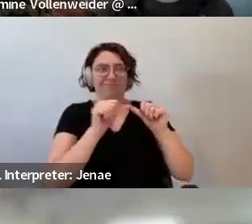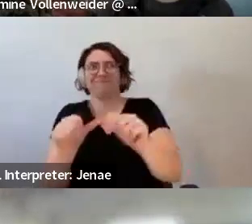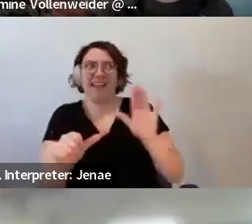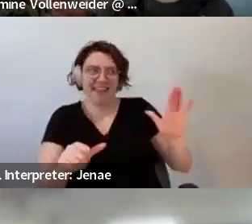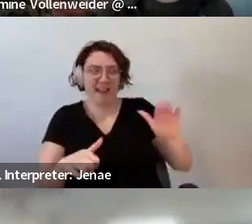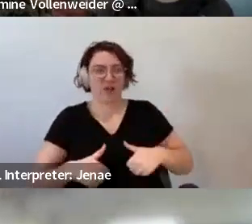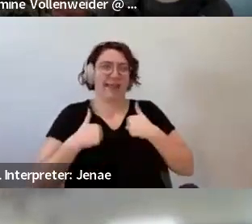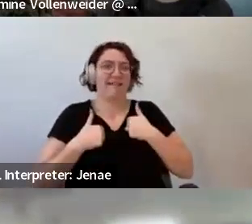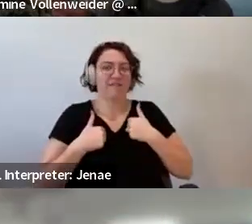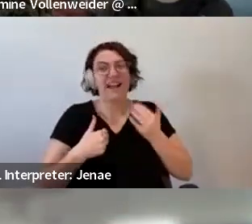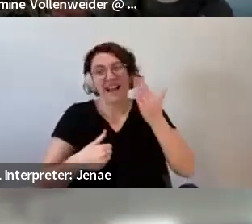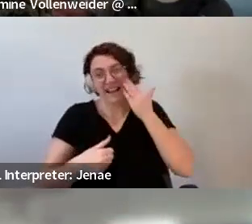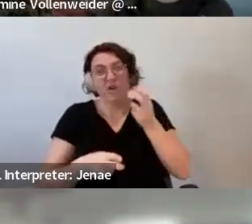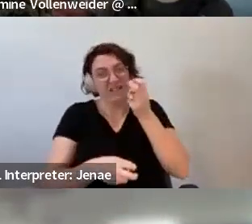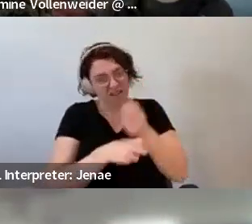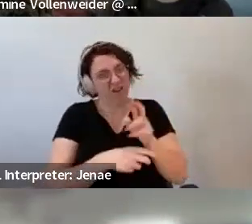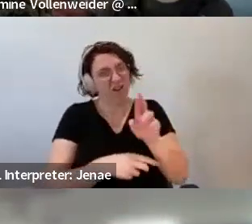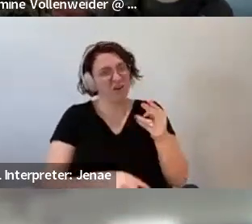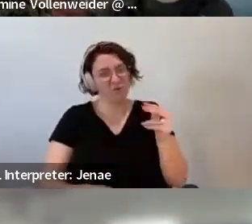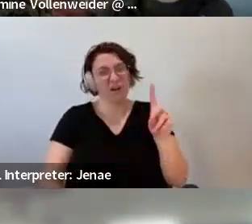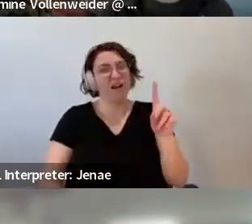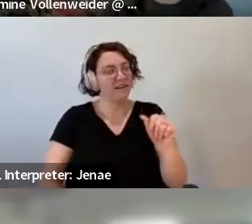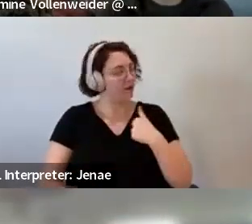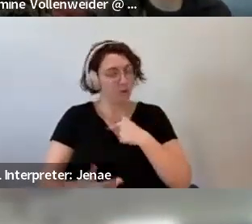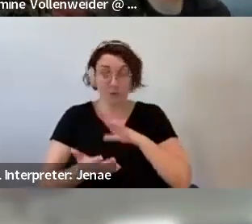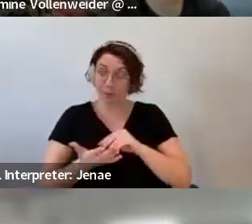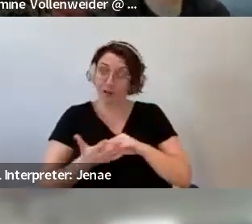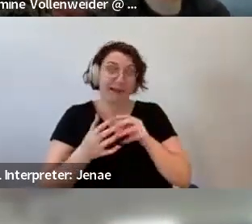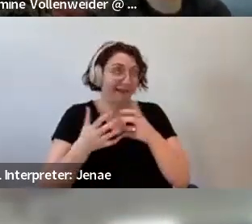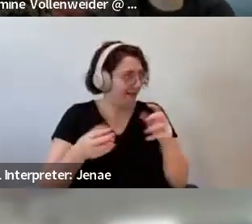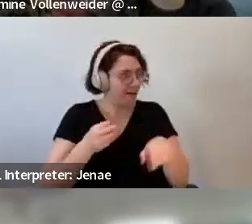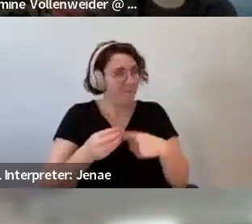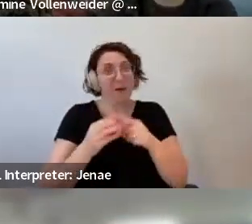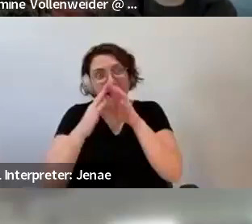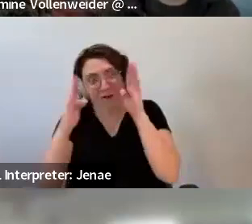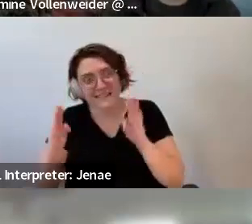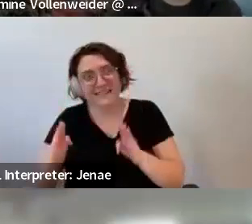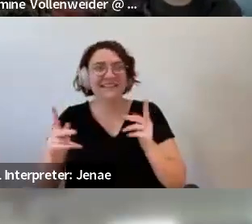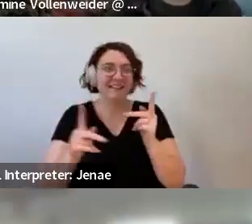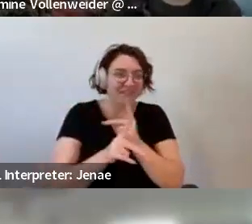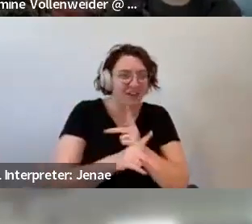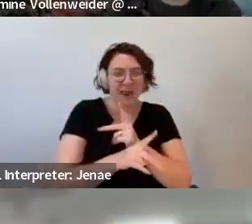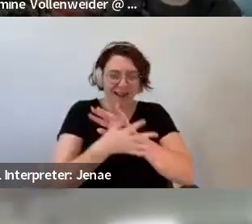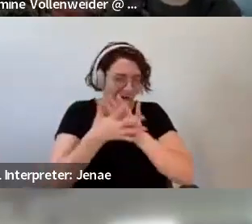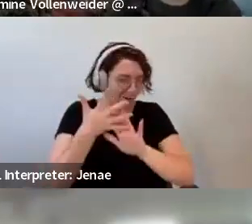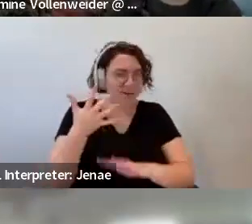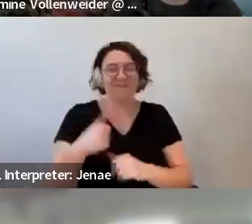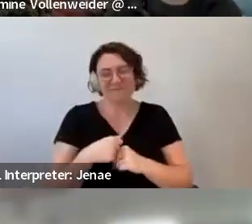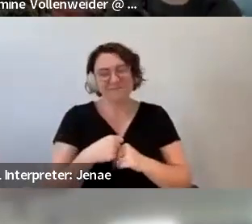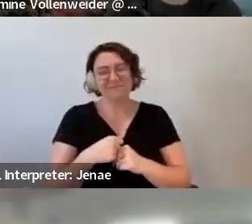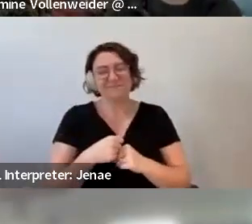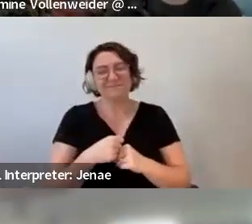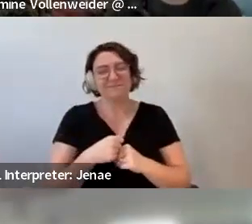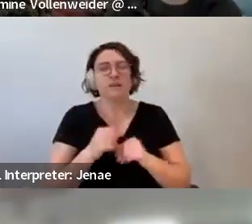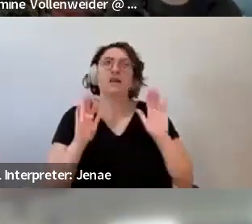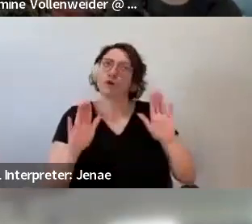very good. I know it's very hard, Rhonda. We're learning a lot about housing and figuring out all of this stuff, but we've got great